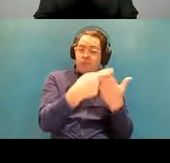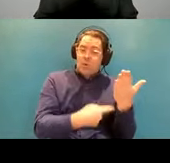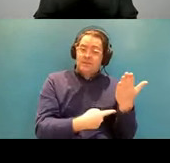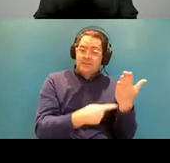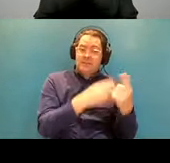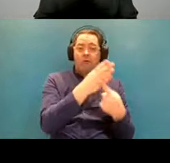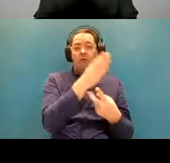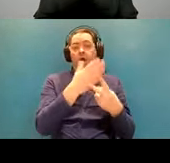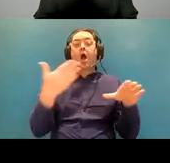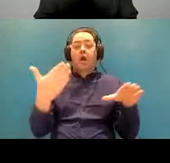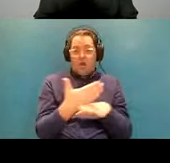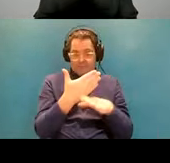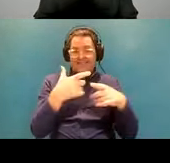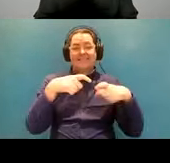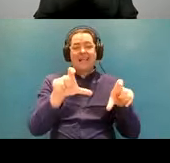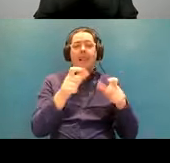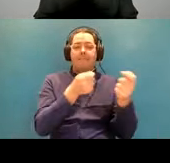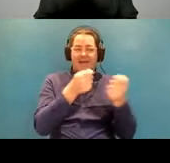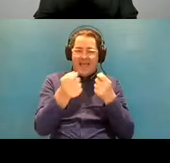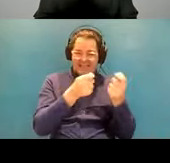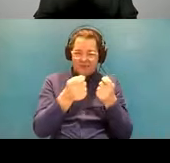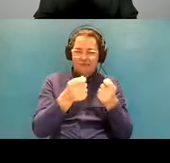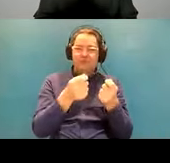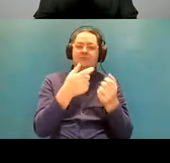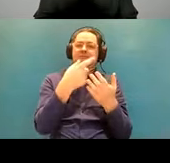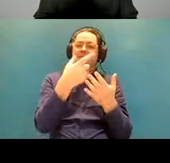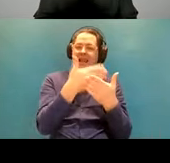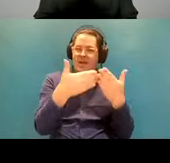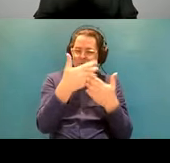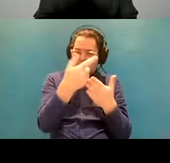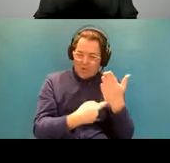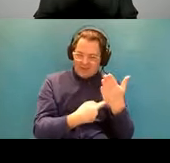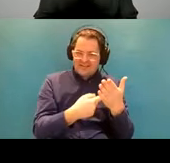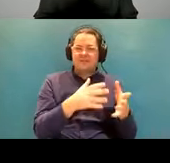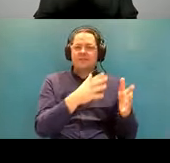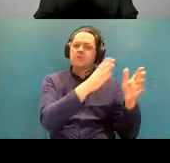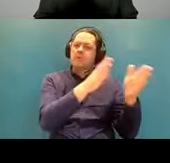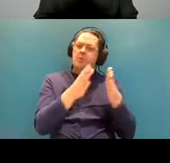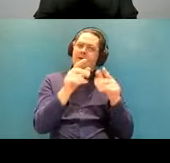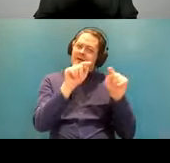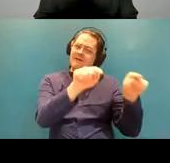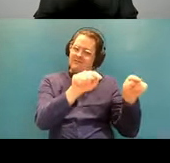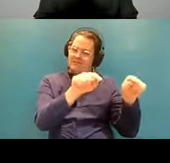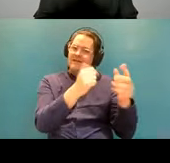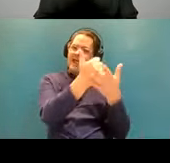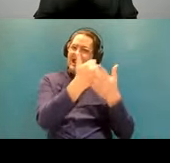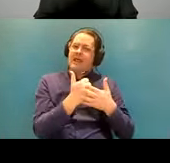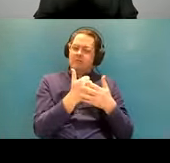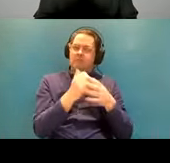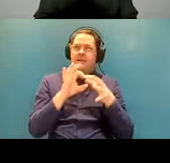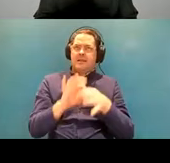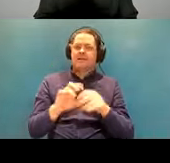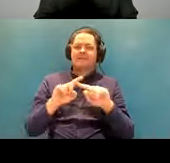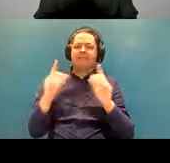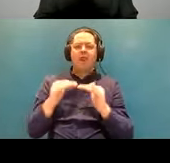maintain concepts from LP1 in particular, which I think can help us to understand this macro level of management and what's going on. I think we need to balance